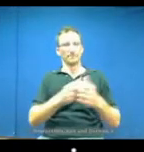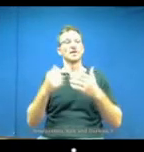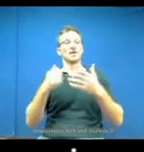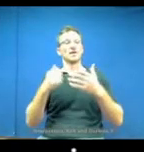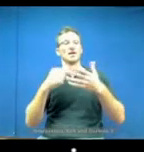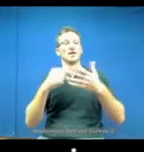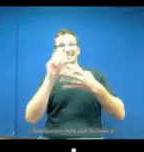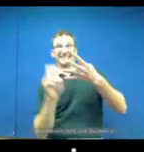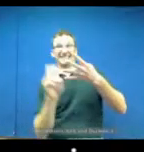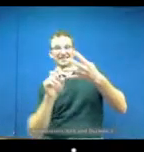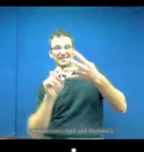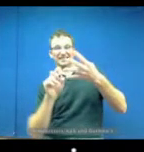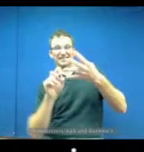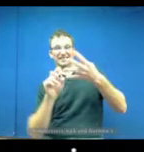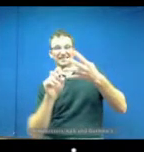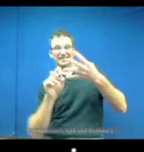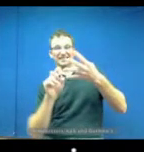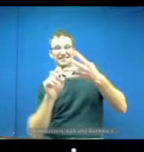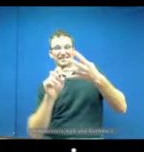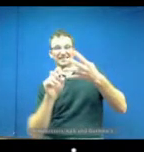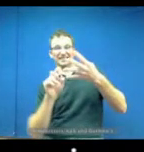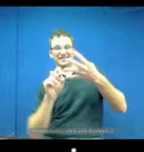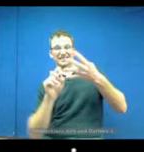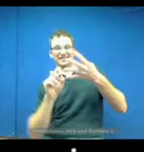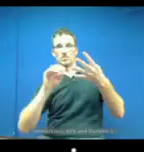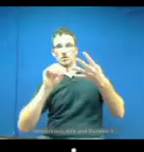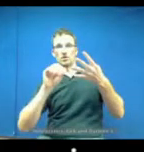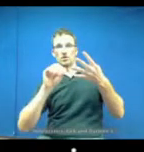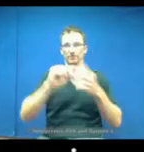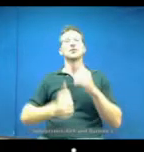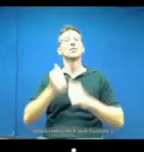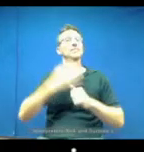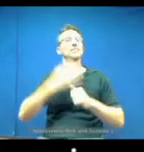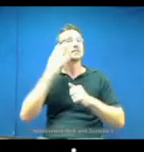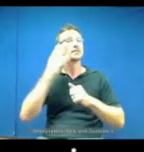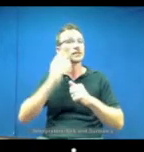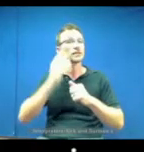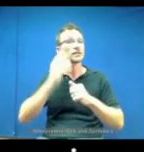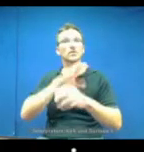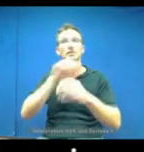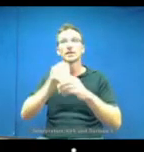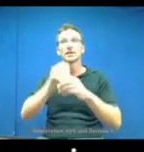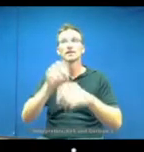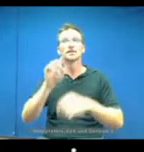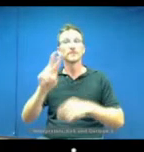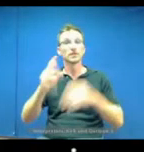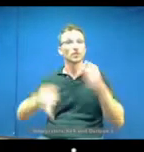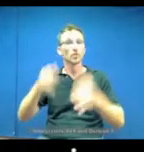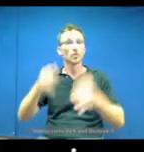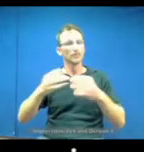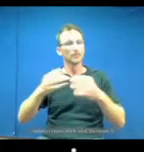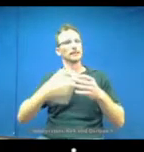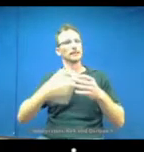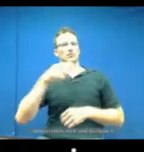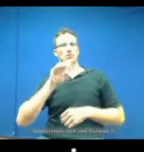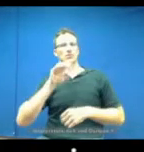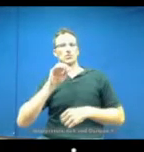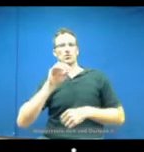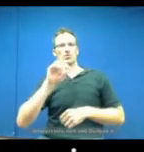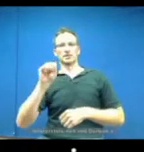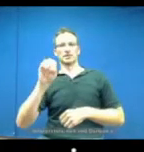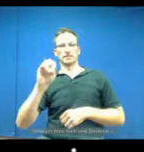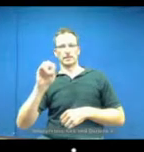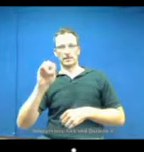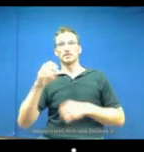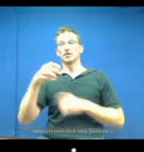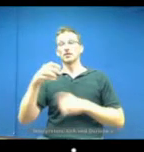cases that I do in domestic violence courts are pro se. And pro se doesn't mean